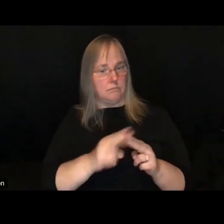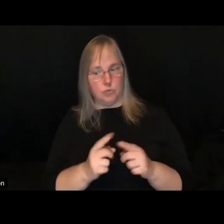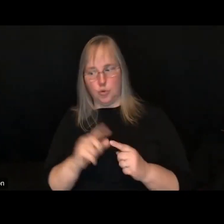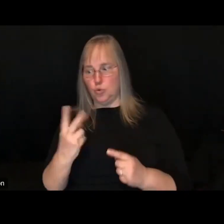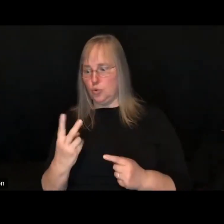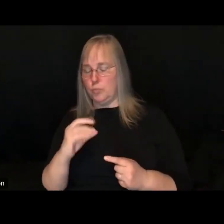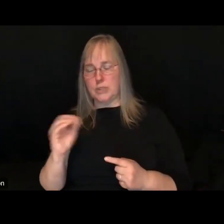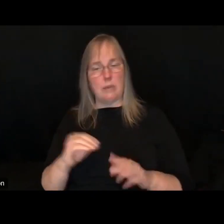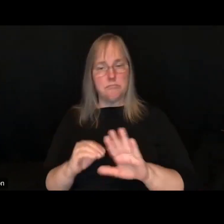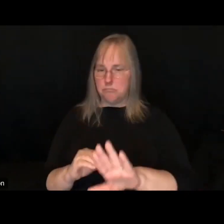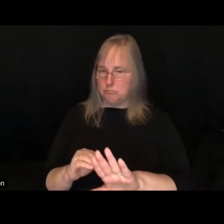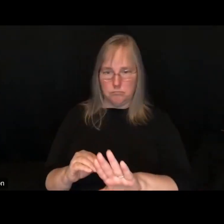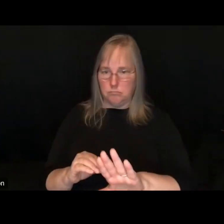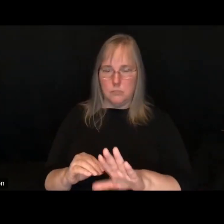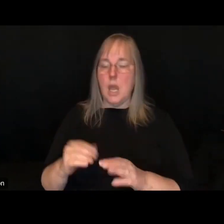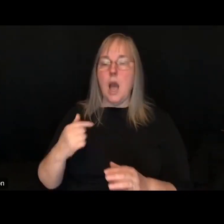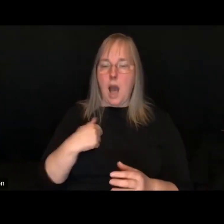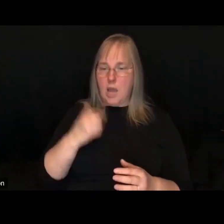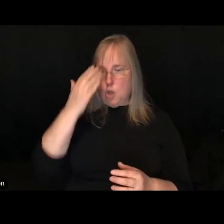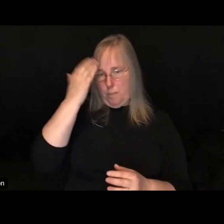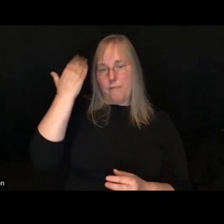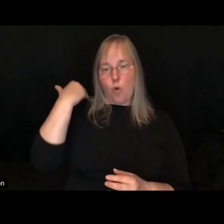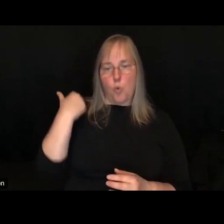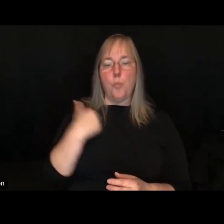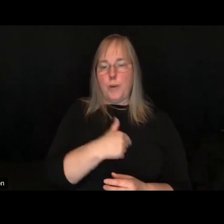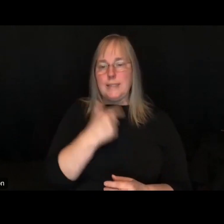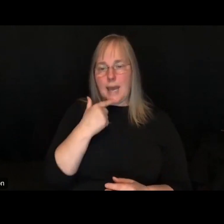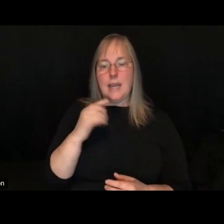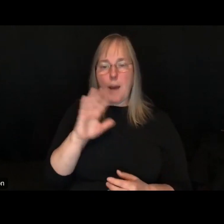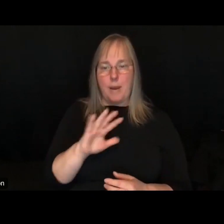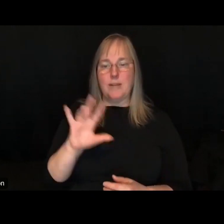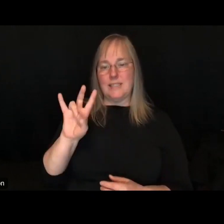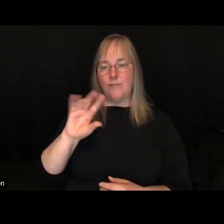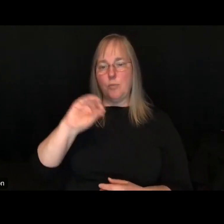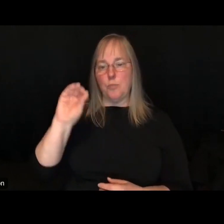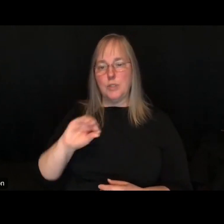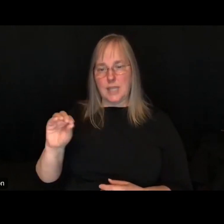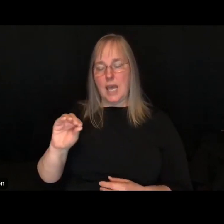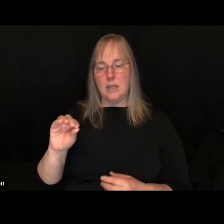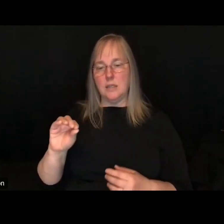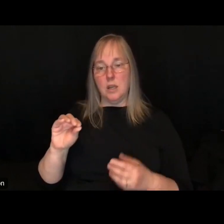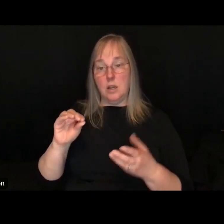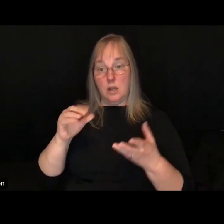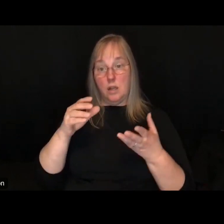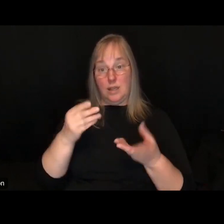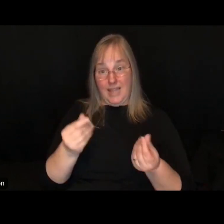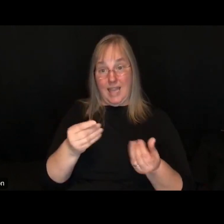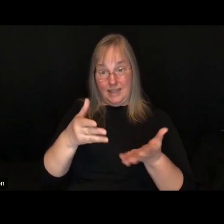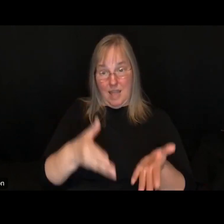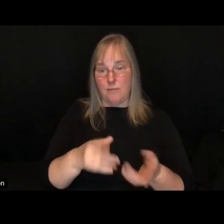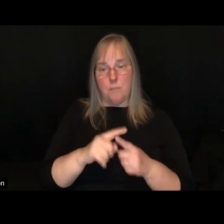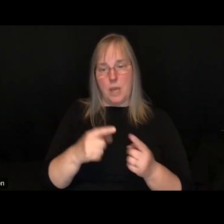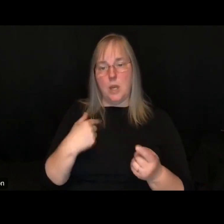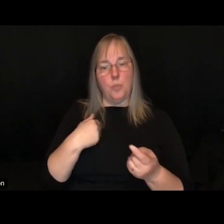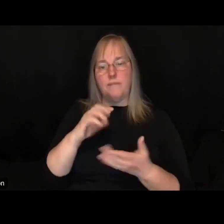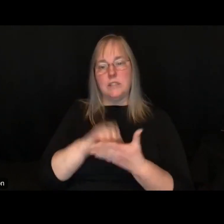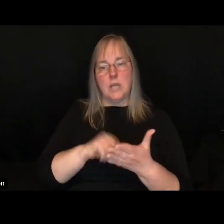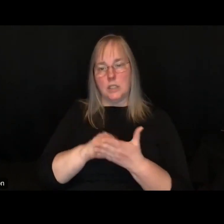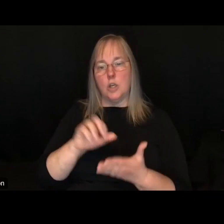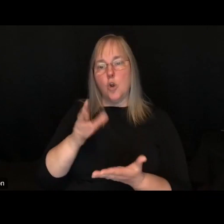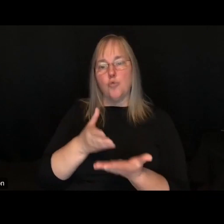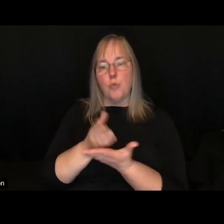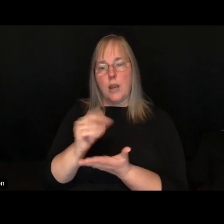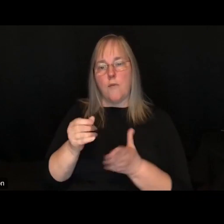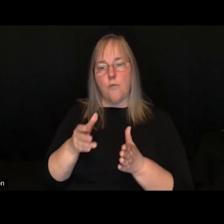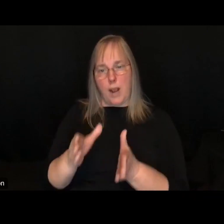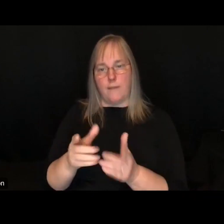we did have some data where we said we have about 7% remaining, but I don't know if we deducted things like right-of-ways from some of that. Yes, I